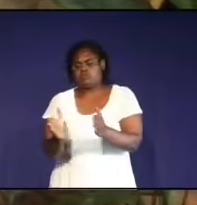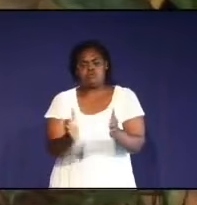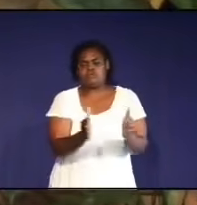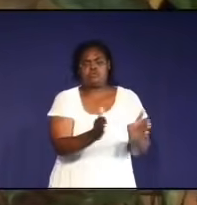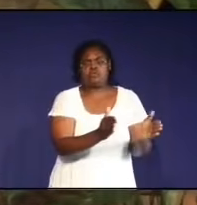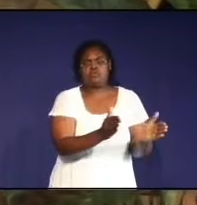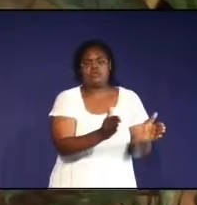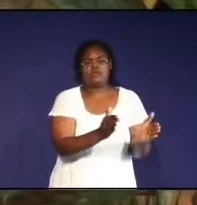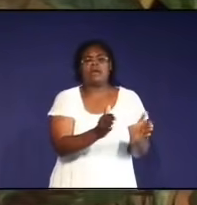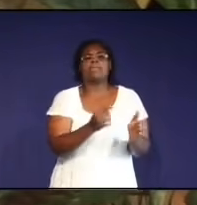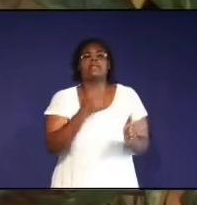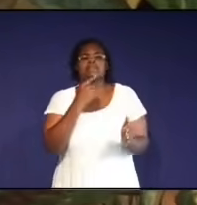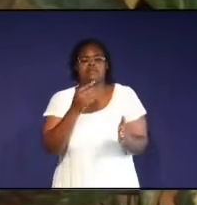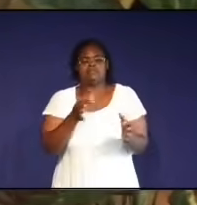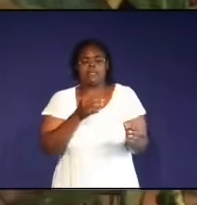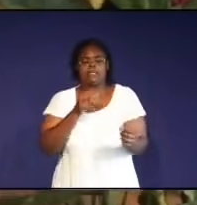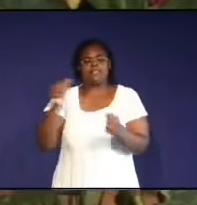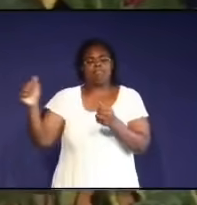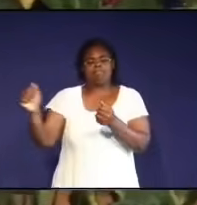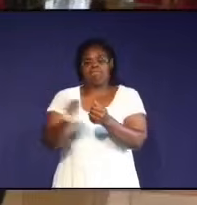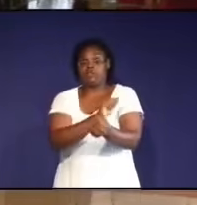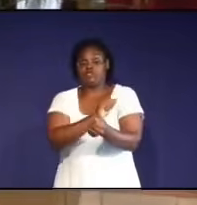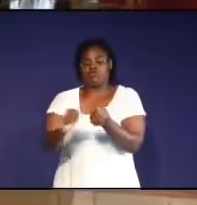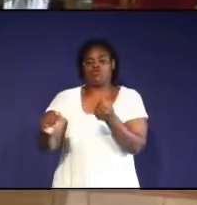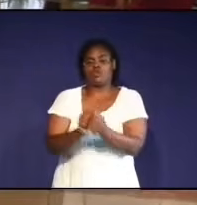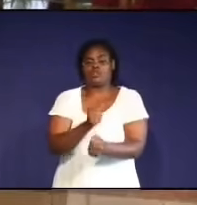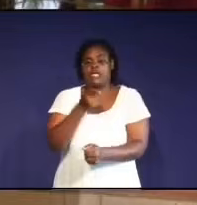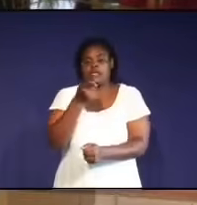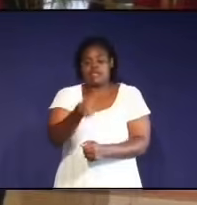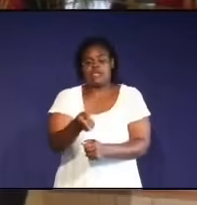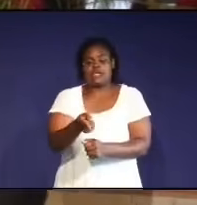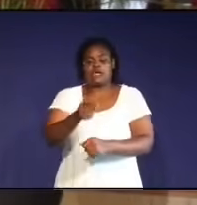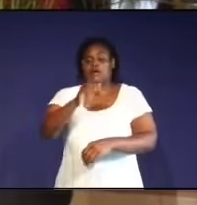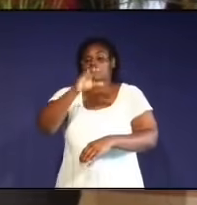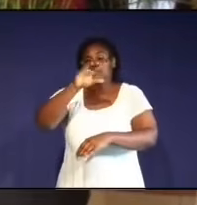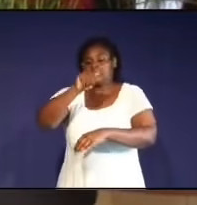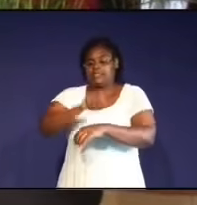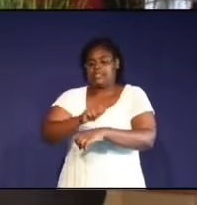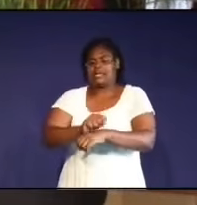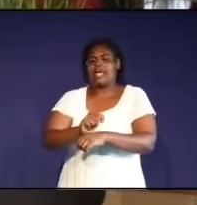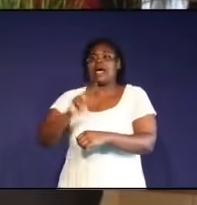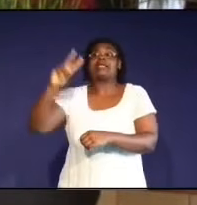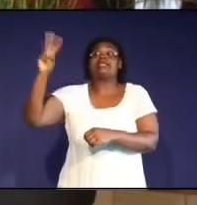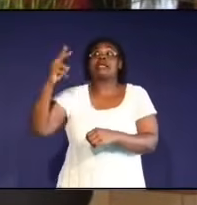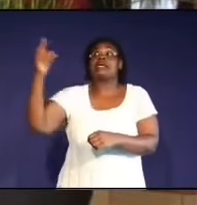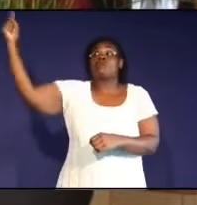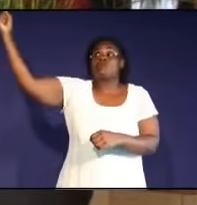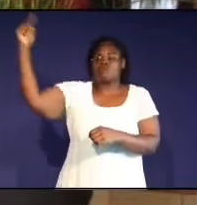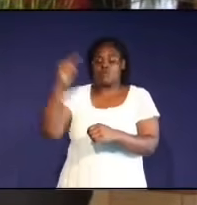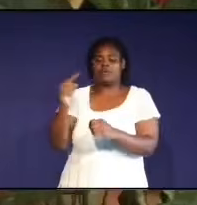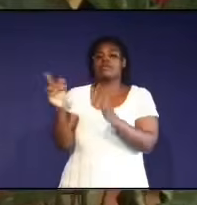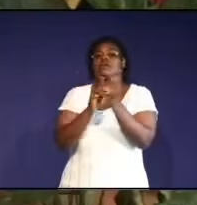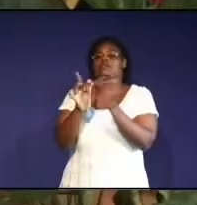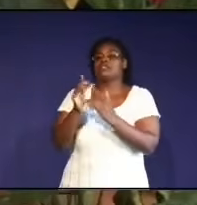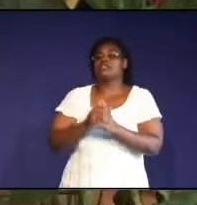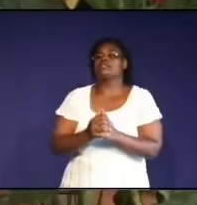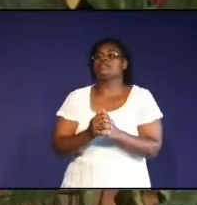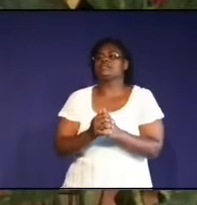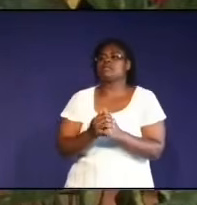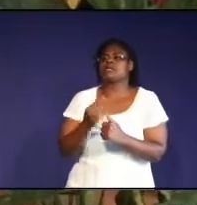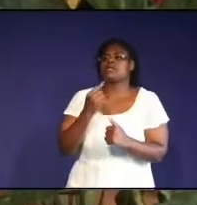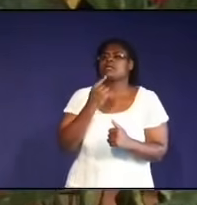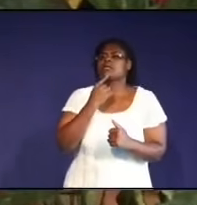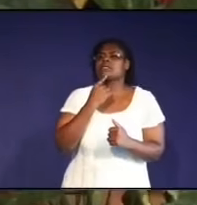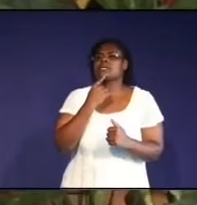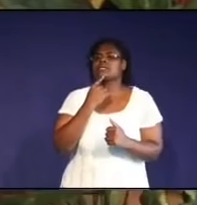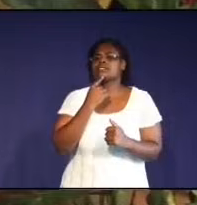the destruction of Jerusalem and the second coming of Jesus. He said, I'm going to